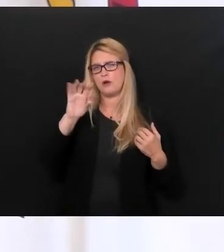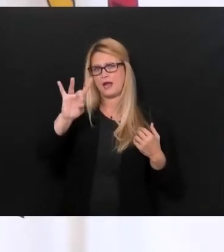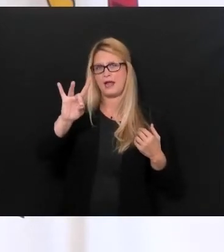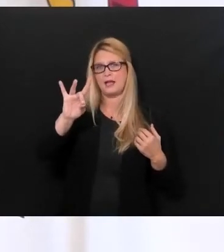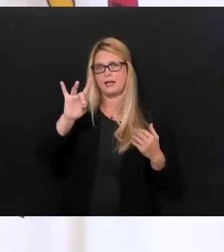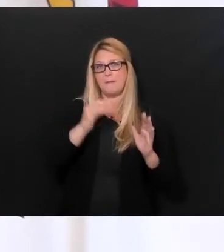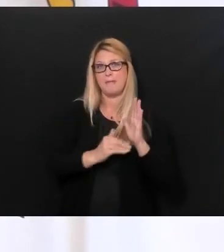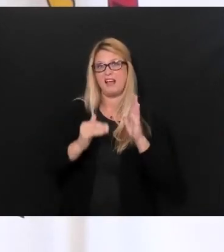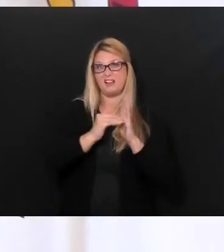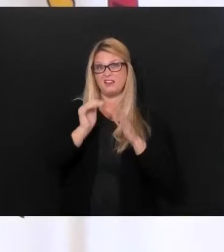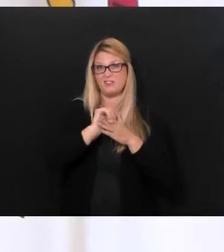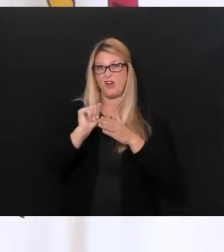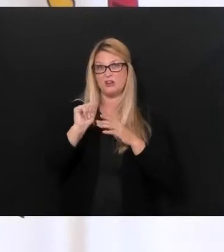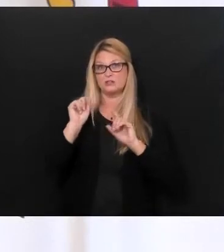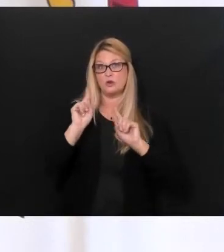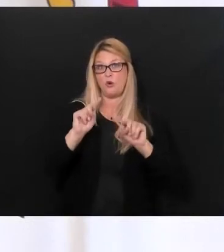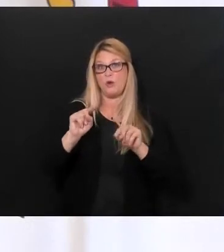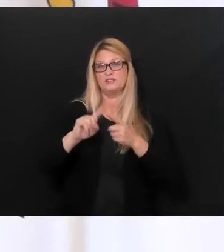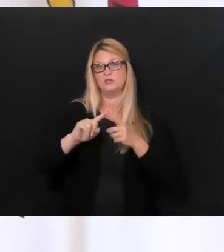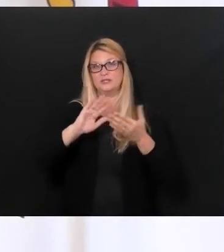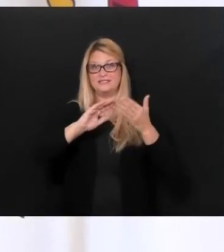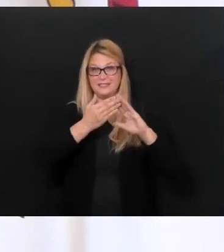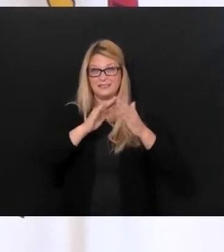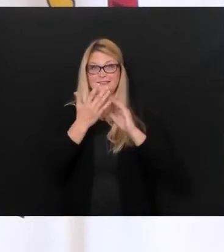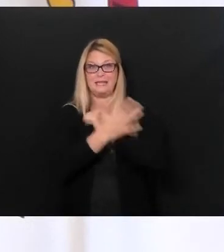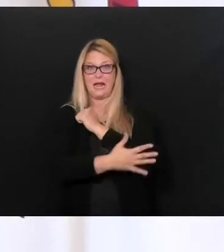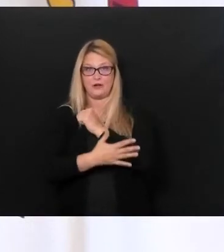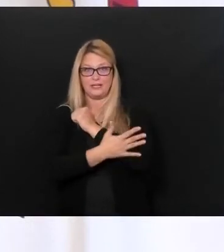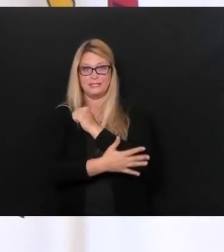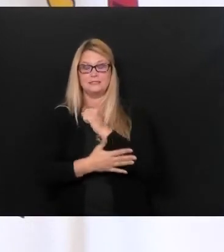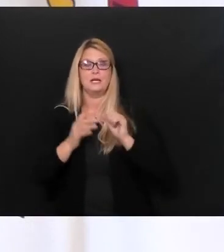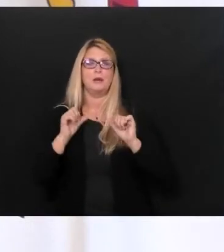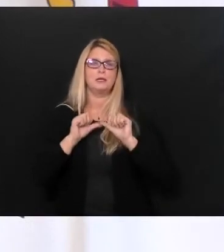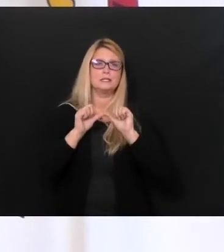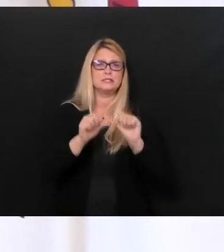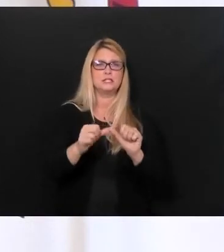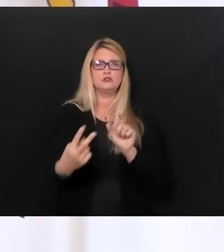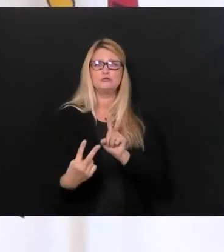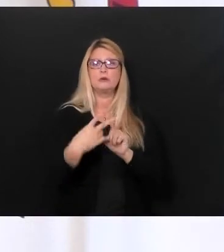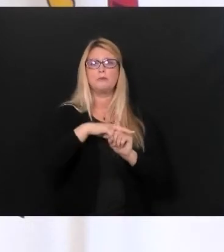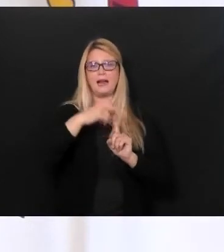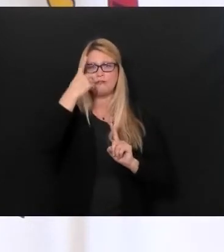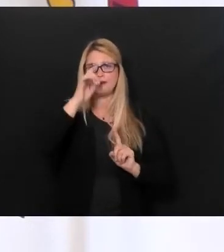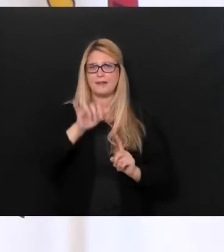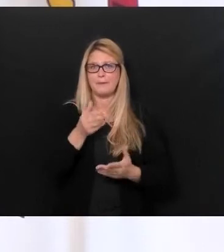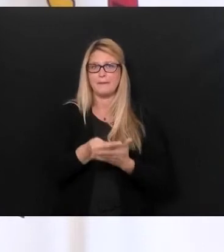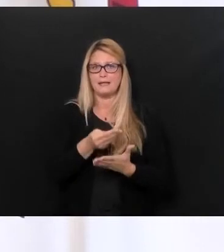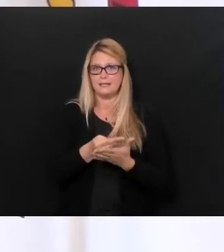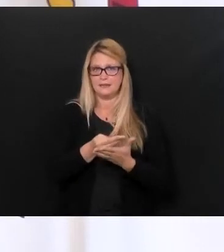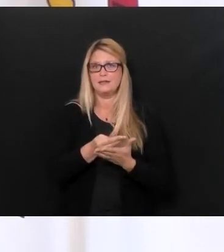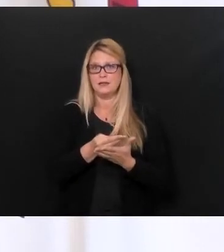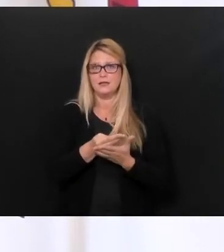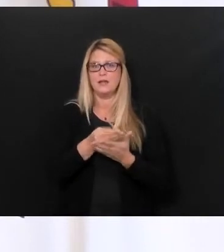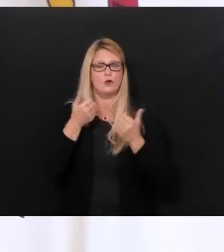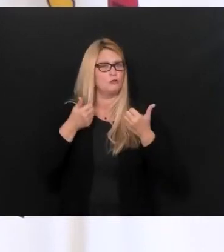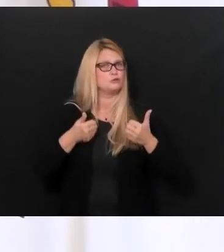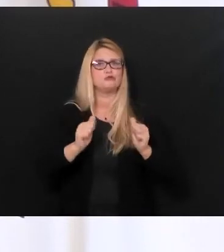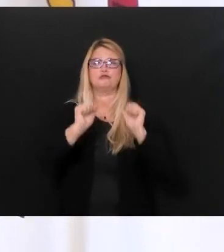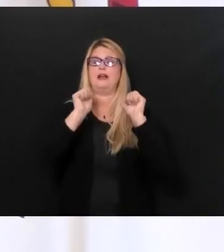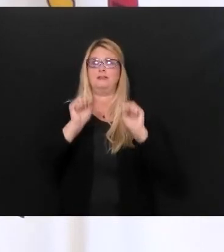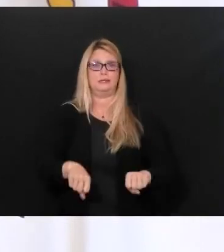million that are going to the cities and the counties. We want you to continue to apply, and we'll try